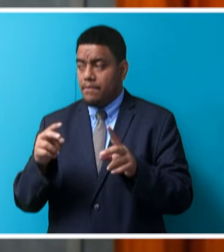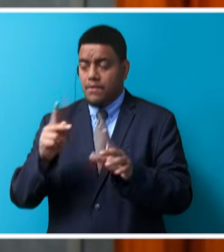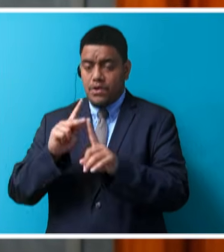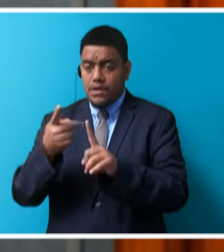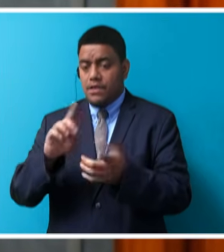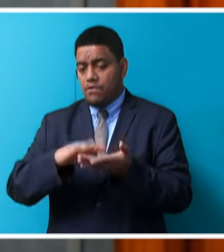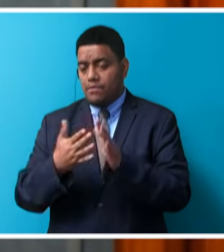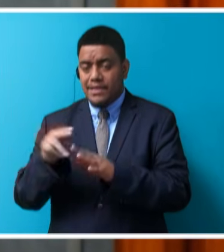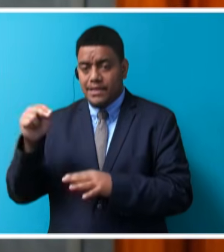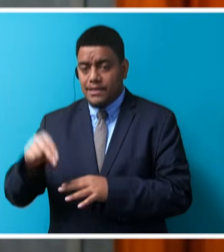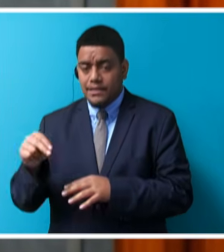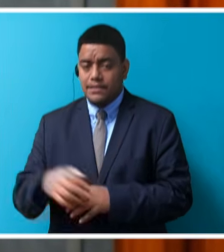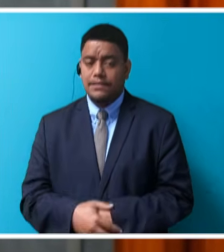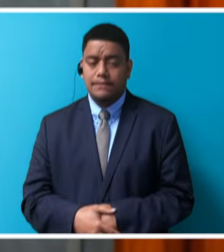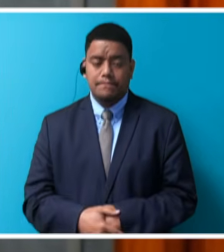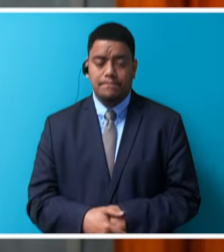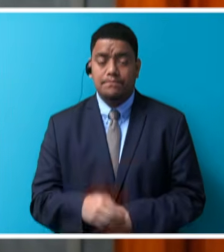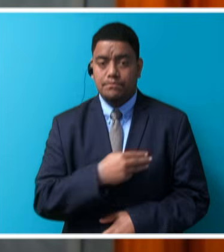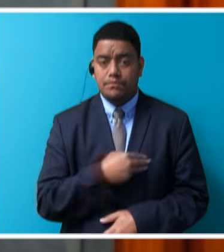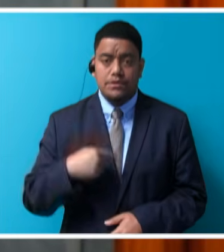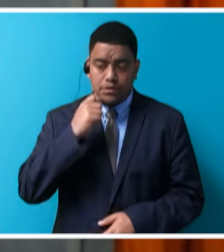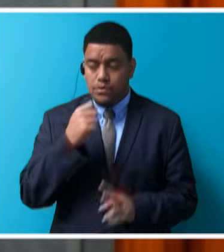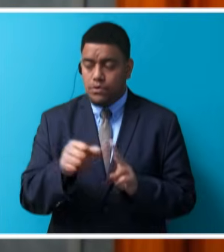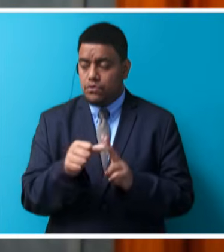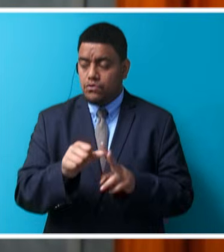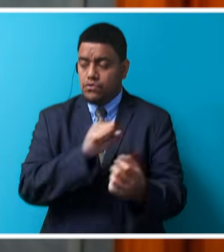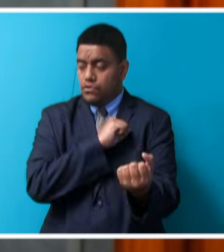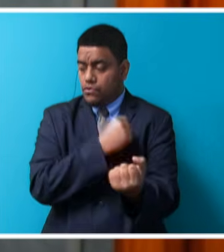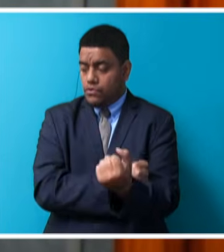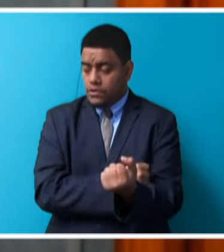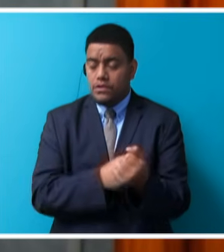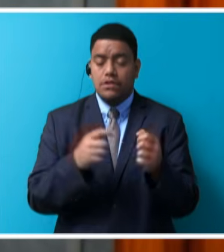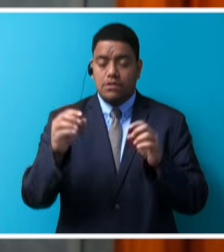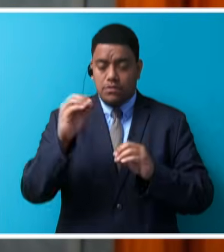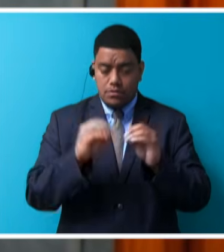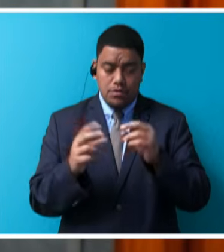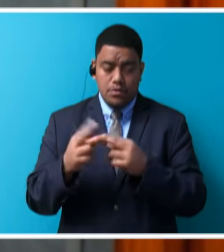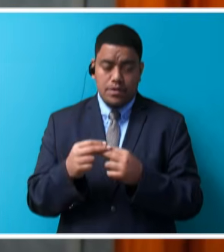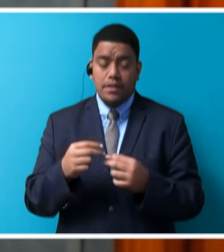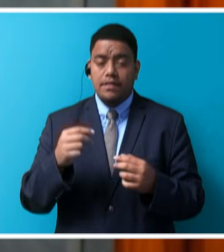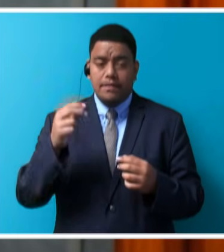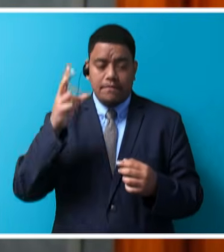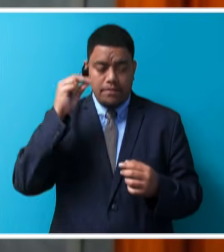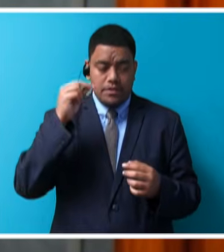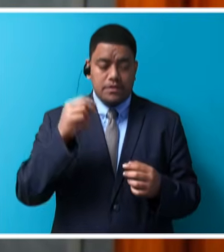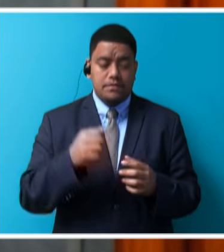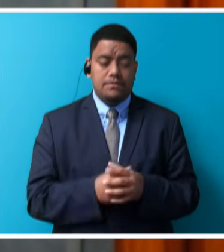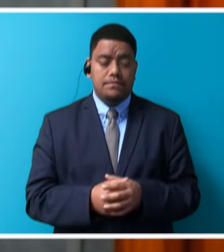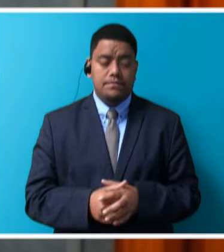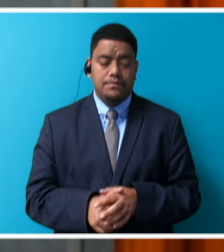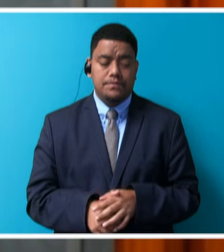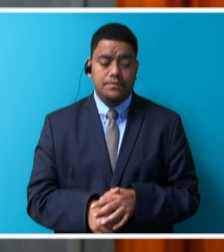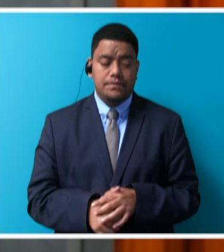community needs. The Ministry will also strengthen coordination with the Tauke administration,